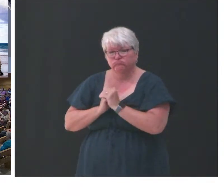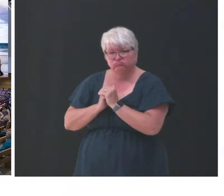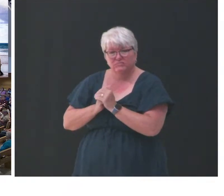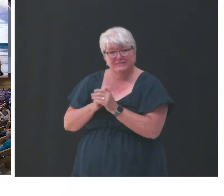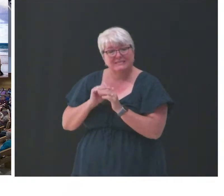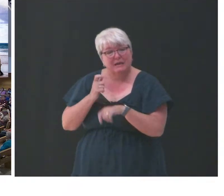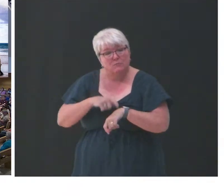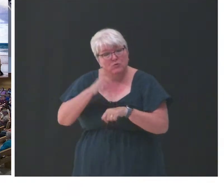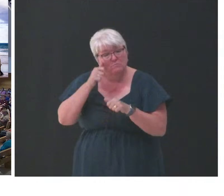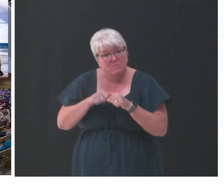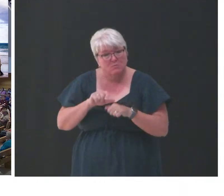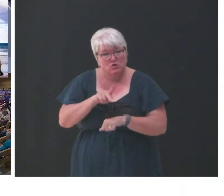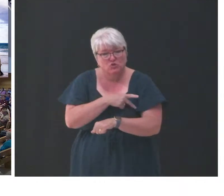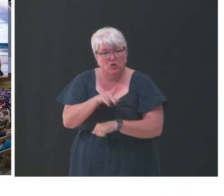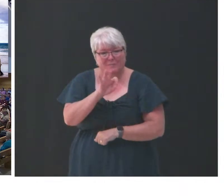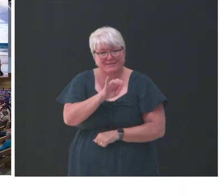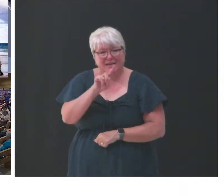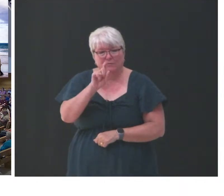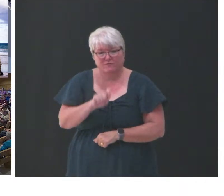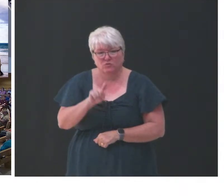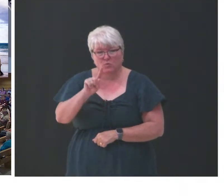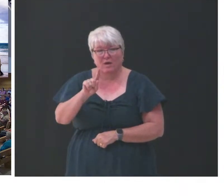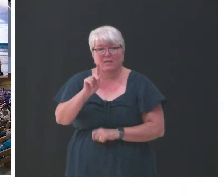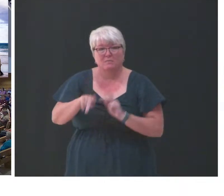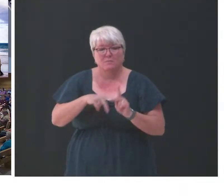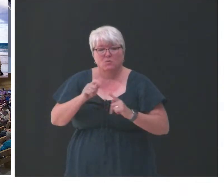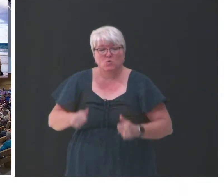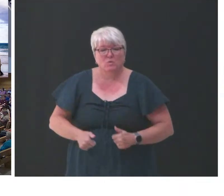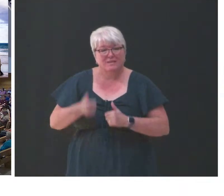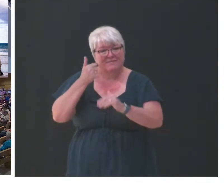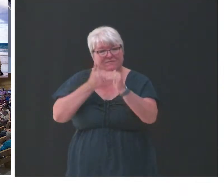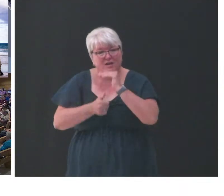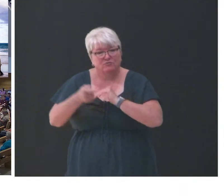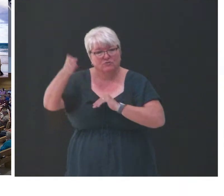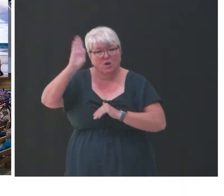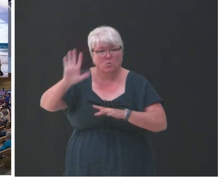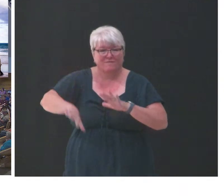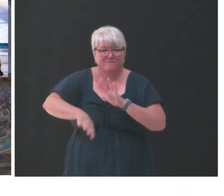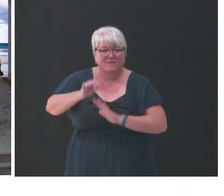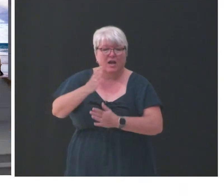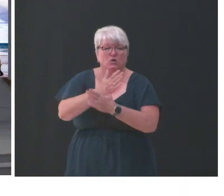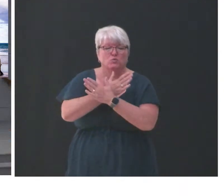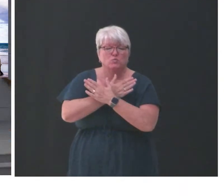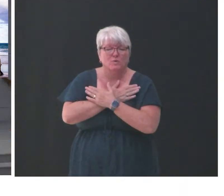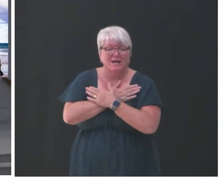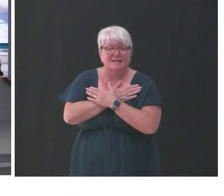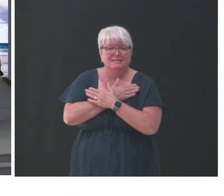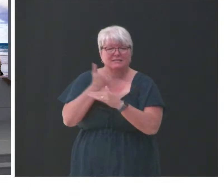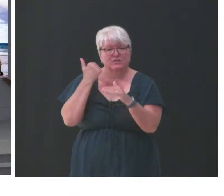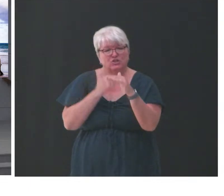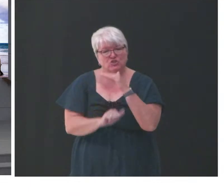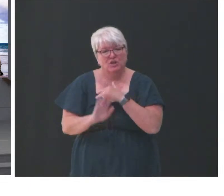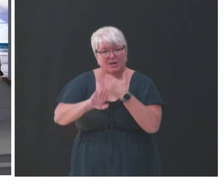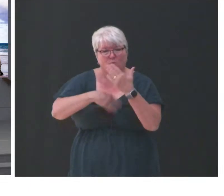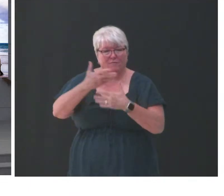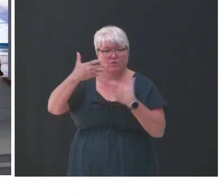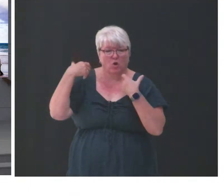like Psalm 91:1. Those who live in the shelter of the Most High will find rest in the shadow of the